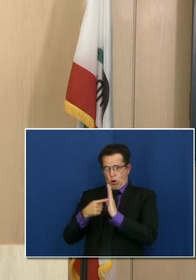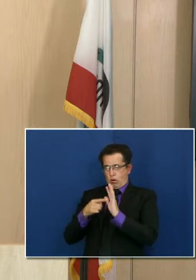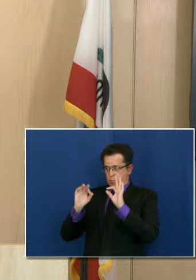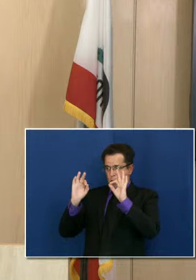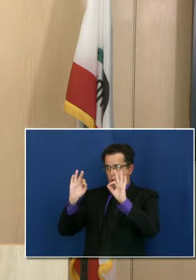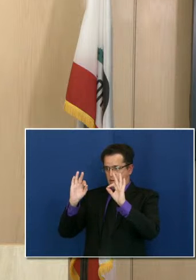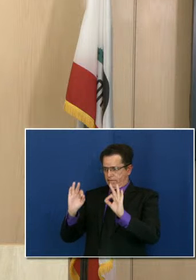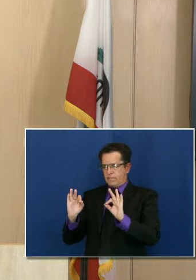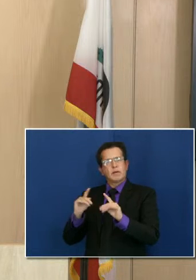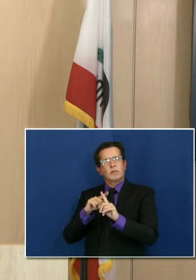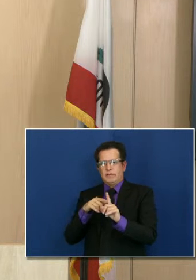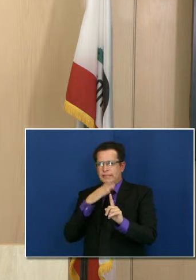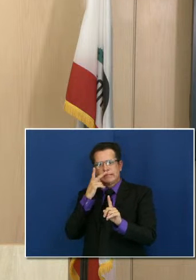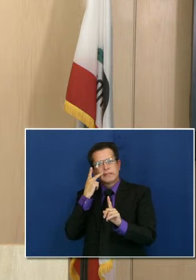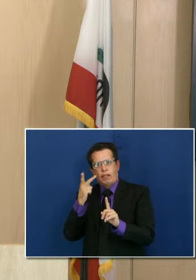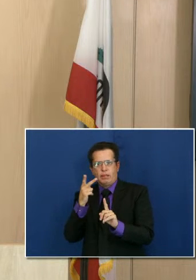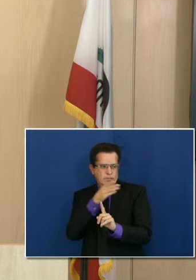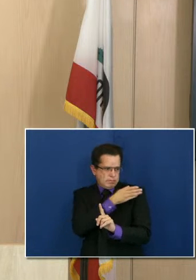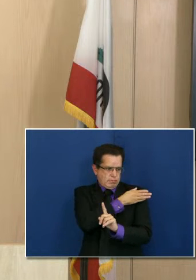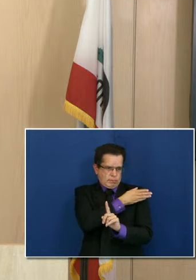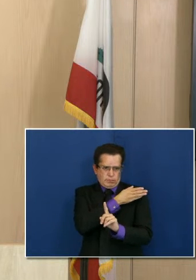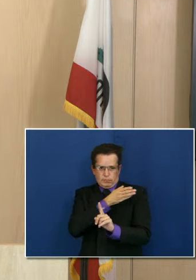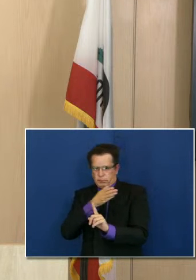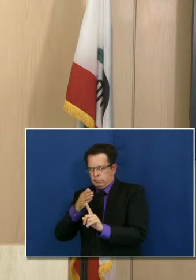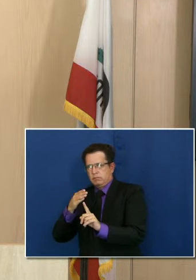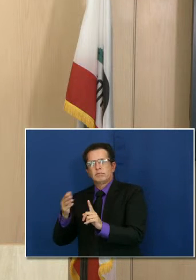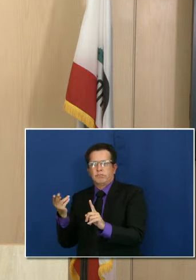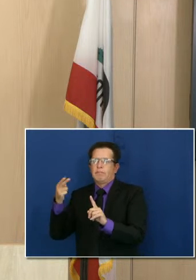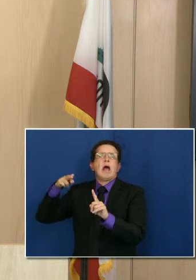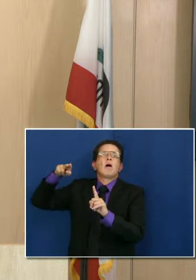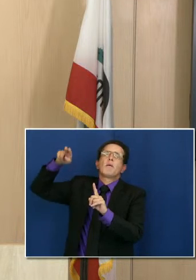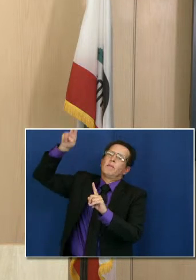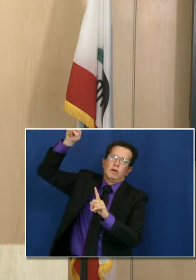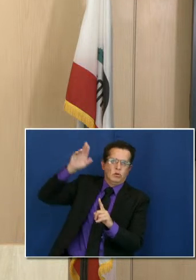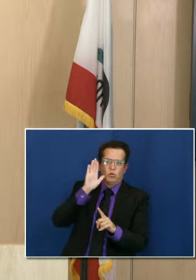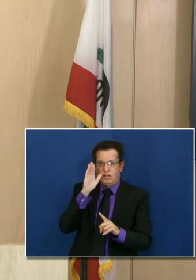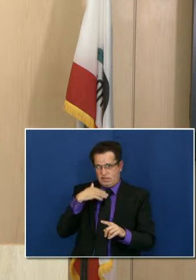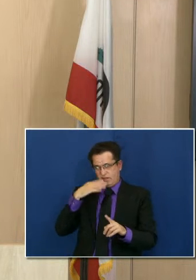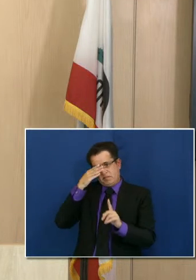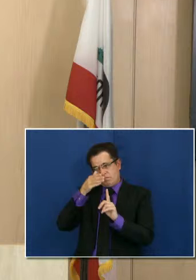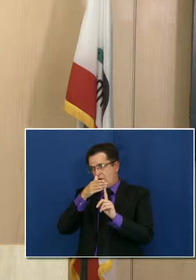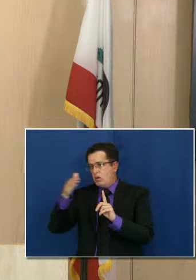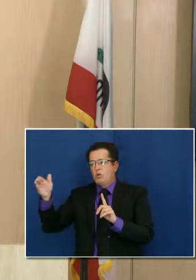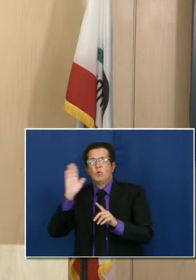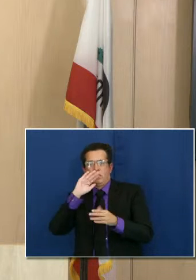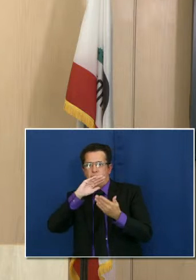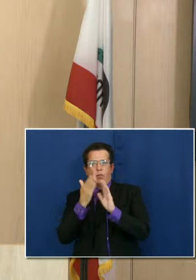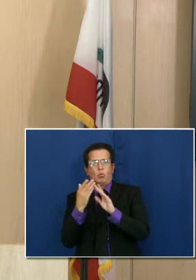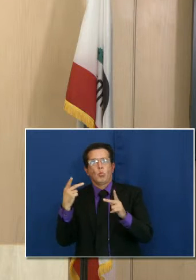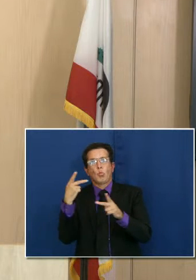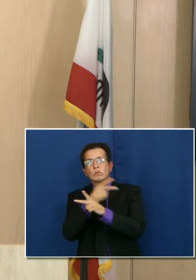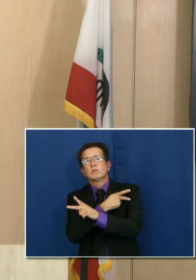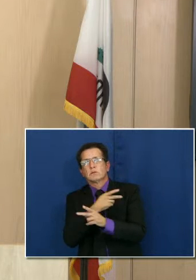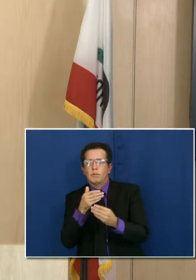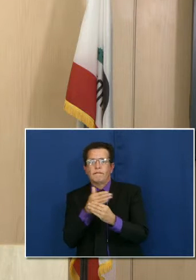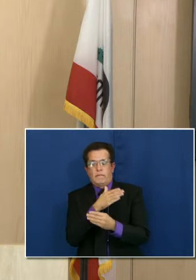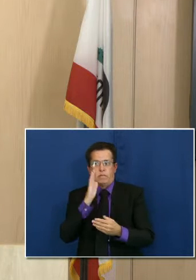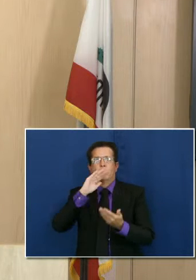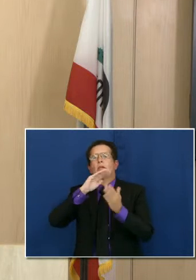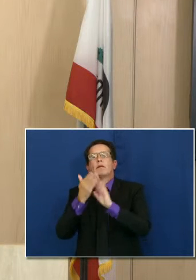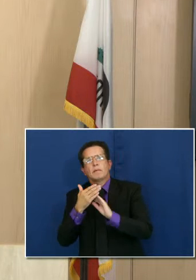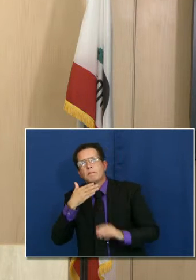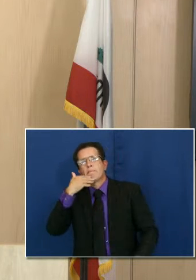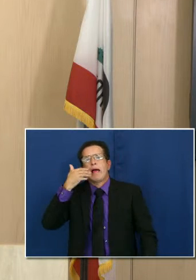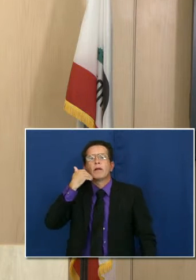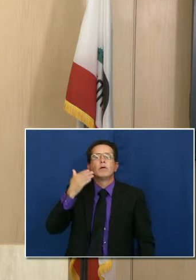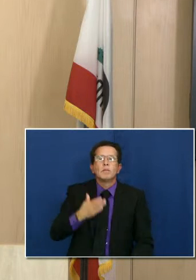we are still going to see an increase in cases coming. We expect the situation to get worse before it gets better. That